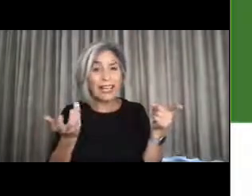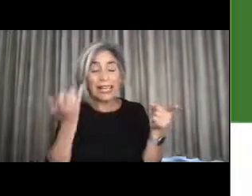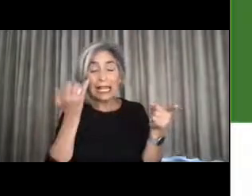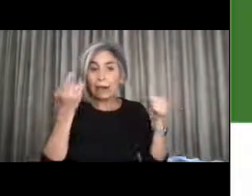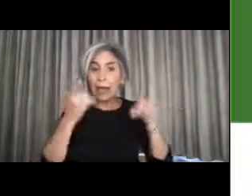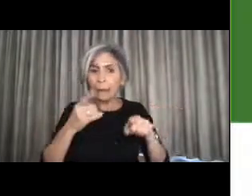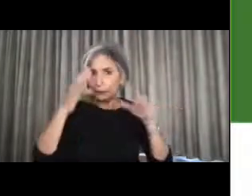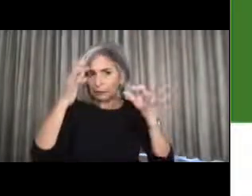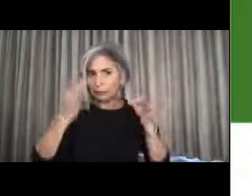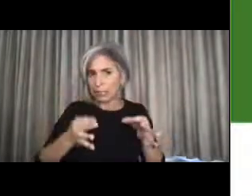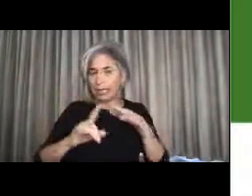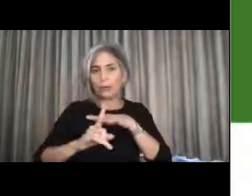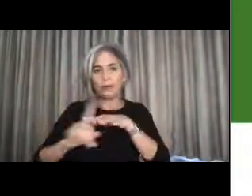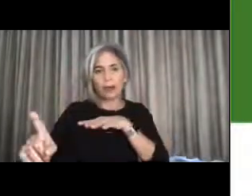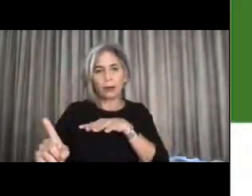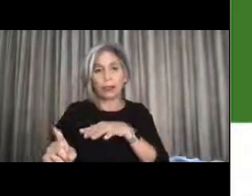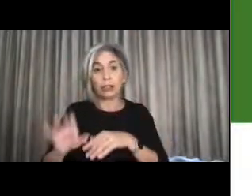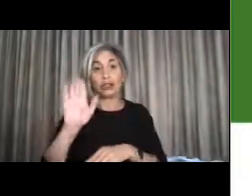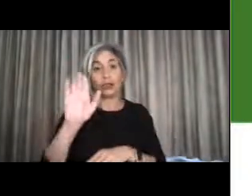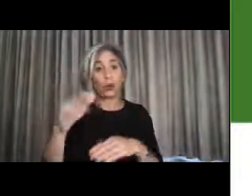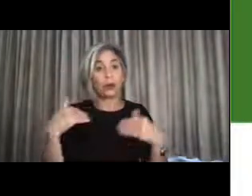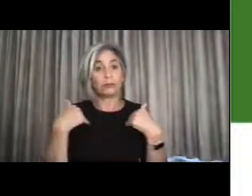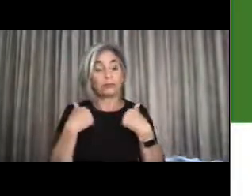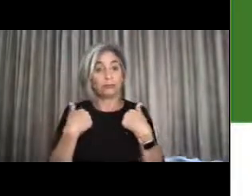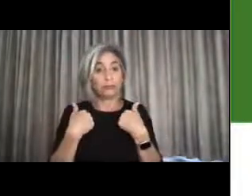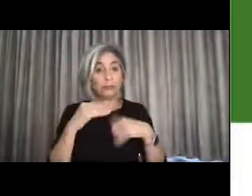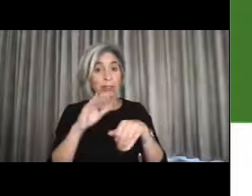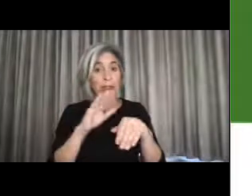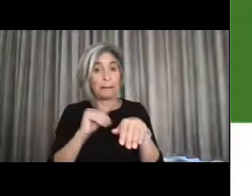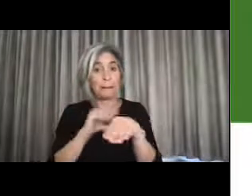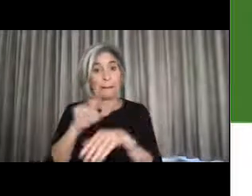pet? You could contact the